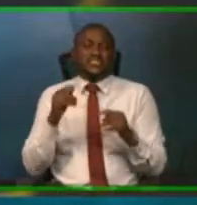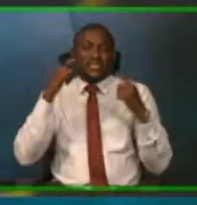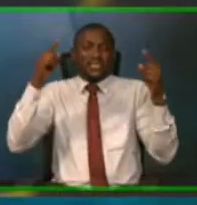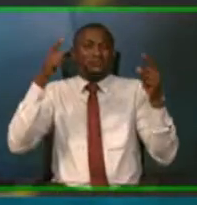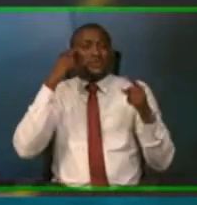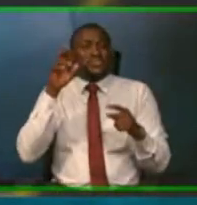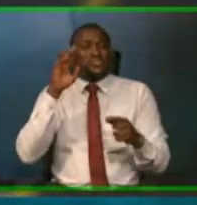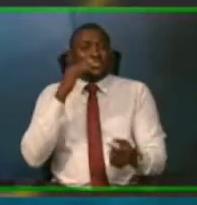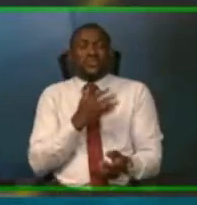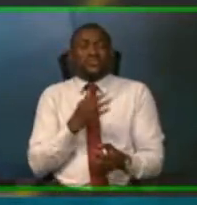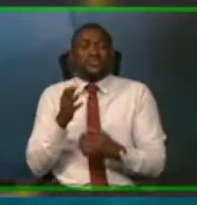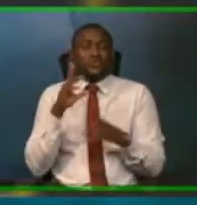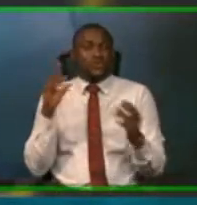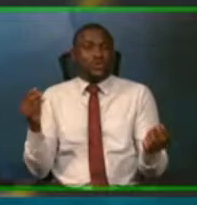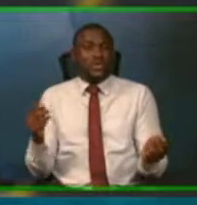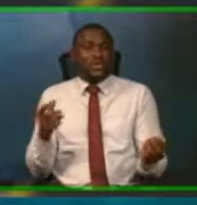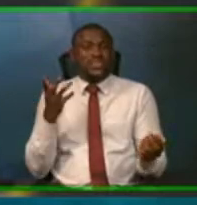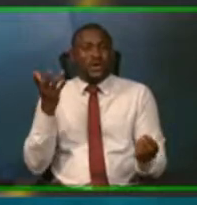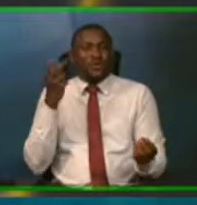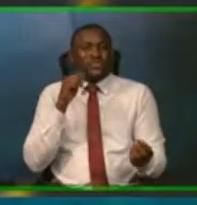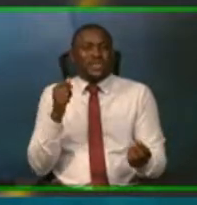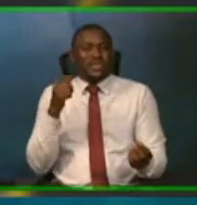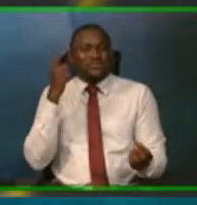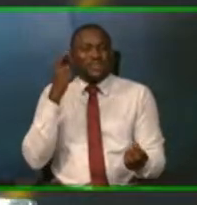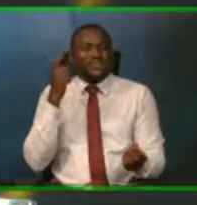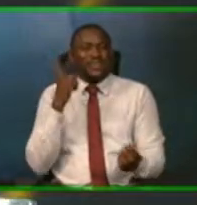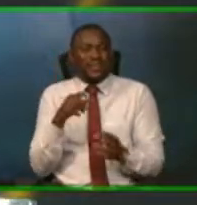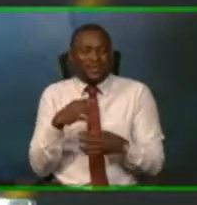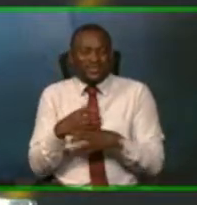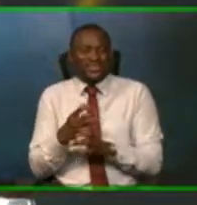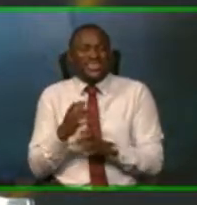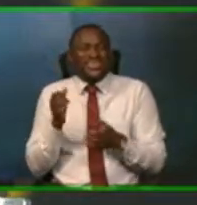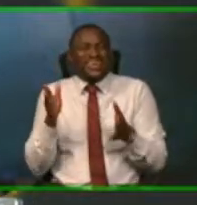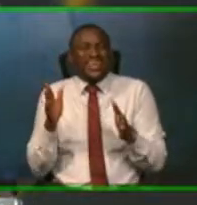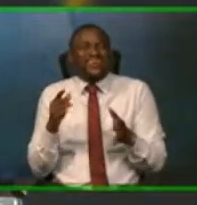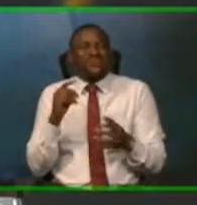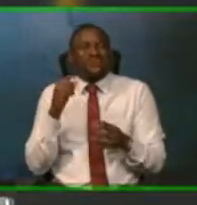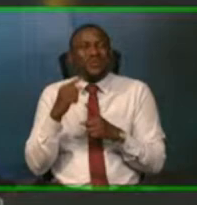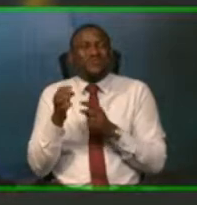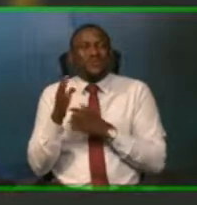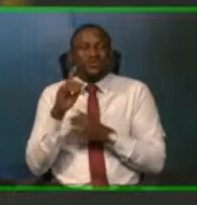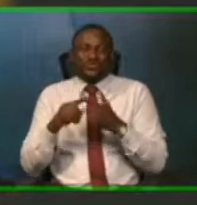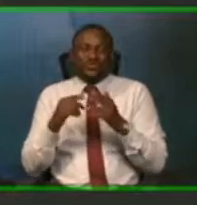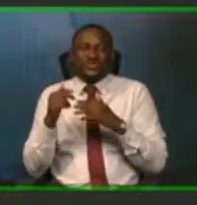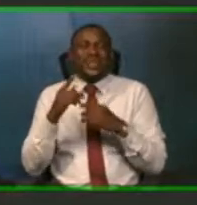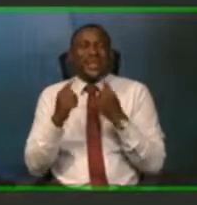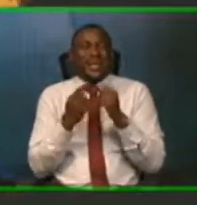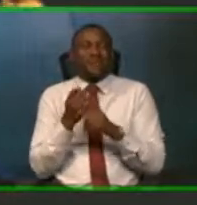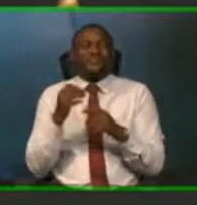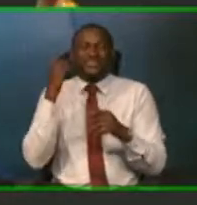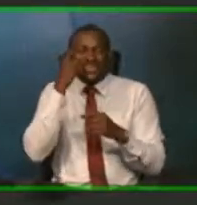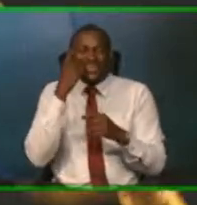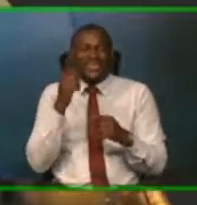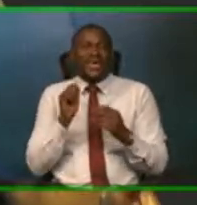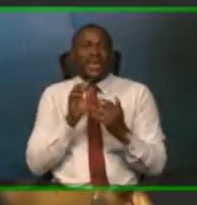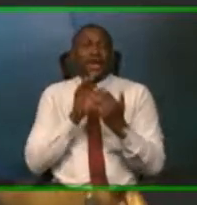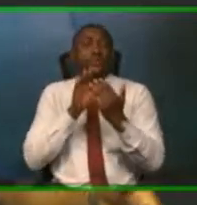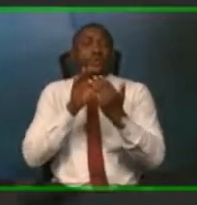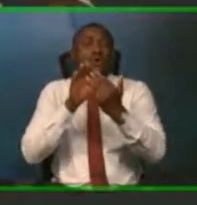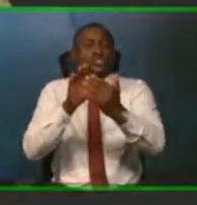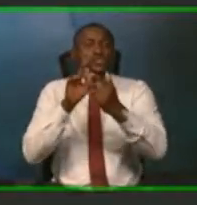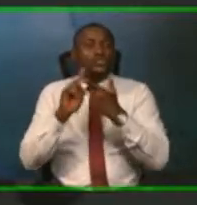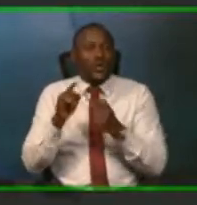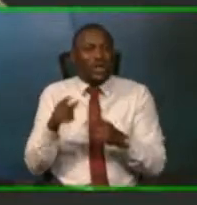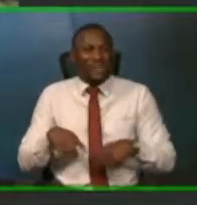the Son of God. There was a mental construct. He had allowed the Word of God to build a kind of thinking, an approach to life